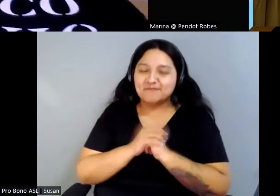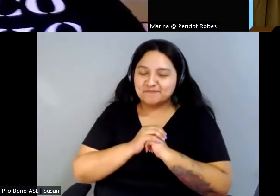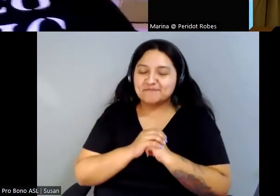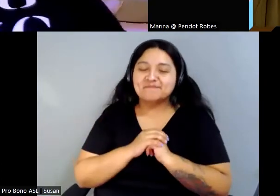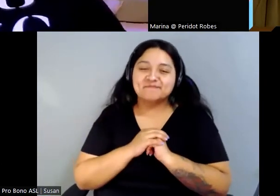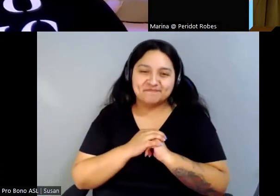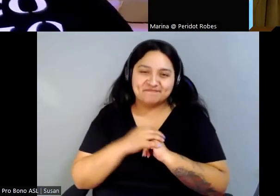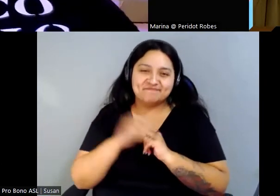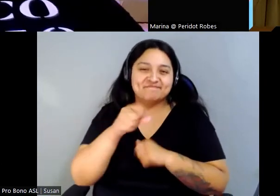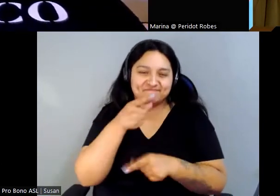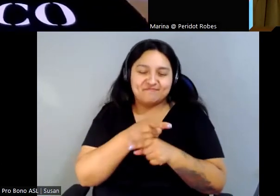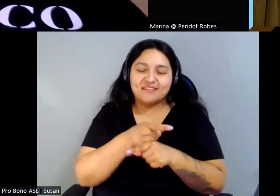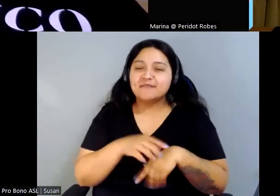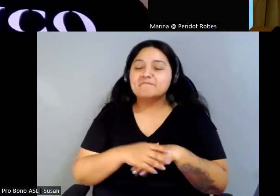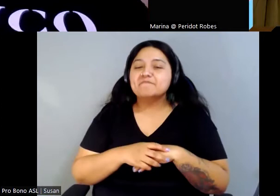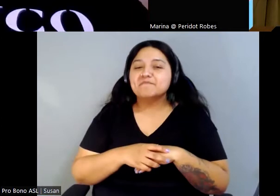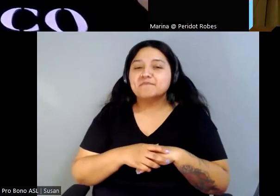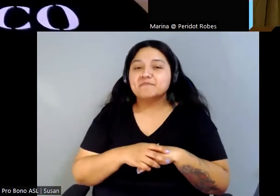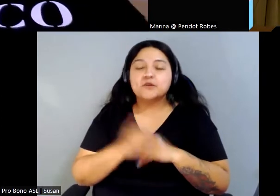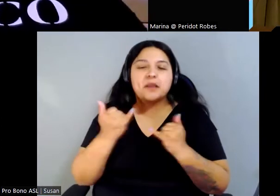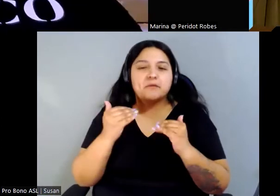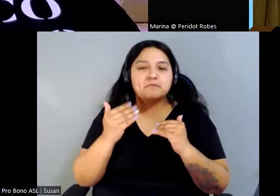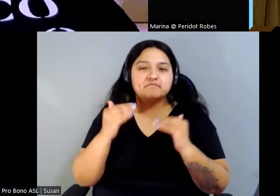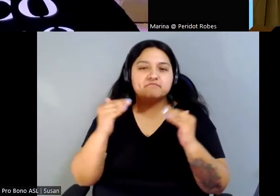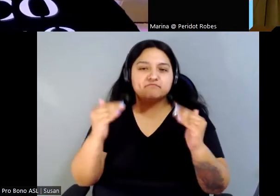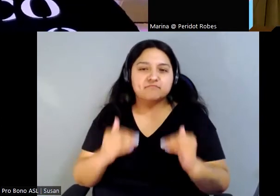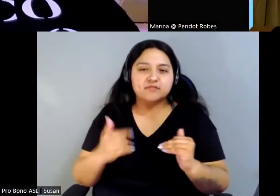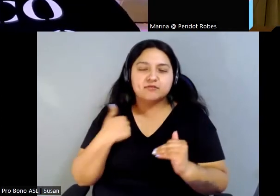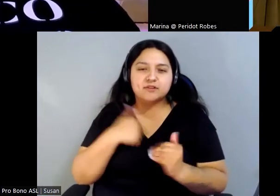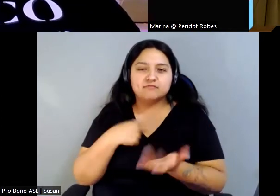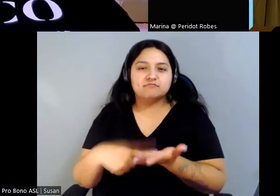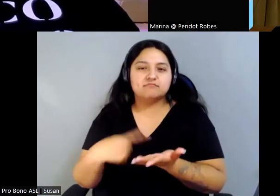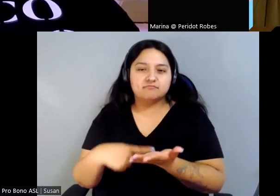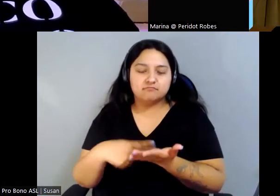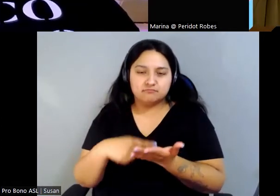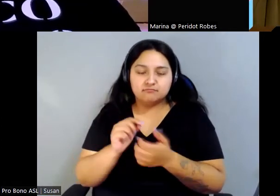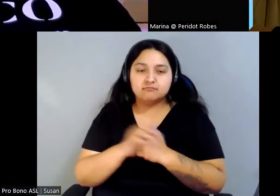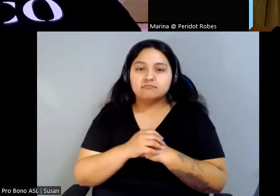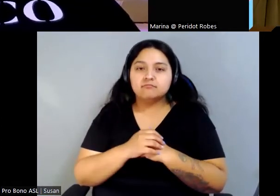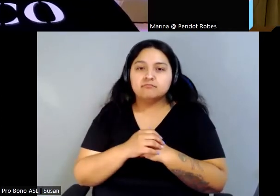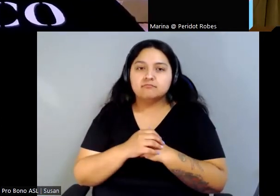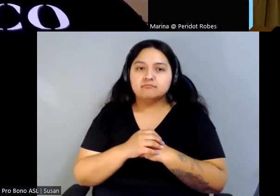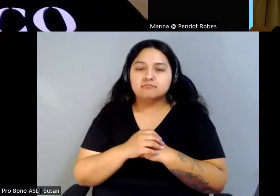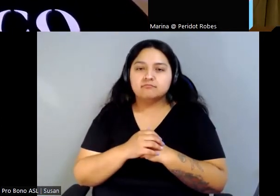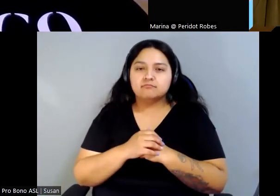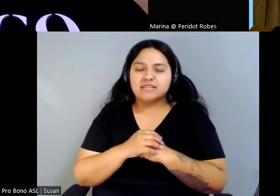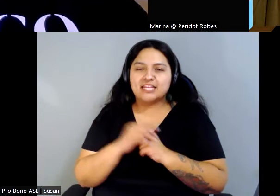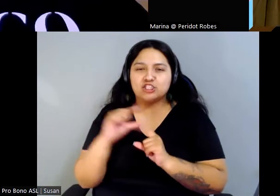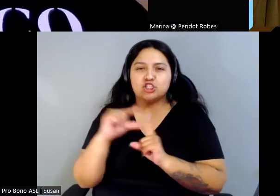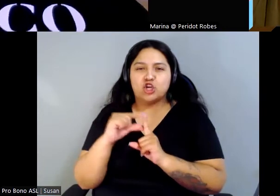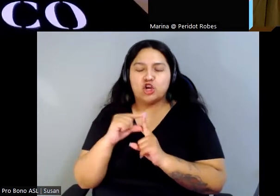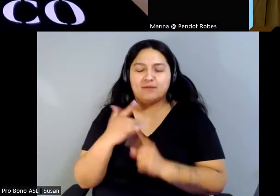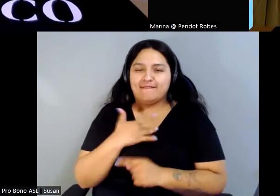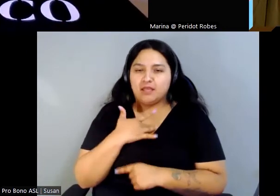So, so anyway, let's move on to the term that honestly, it makes me just like twitch when I hear